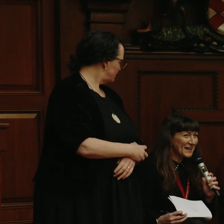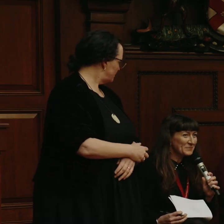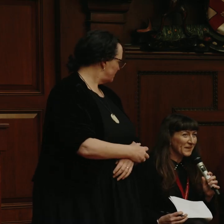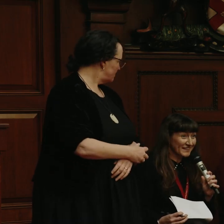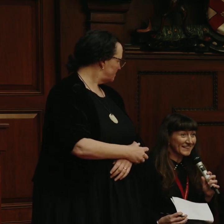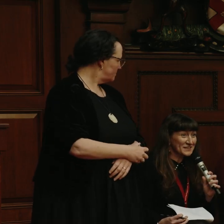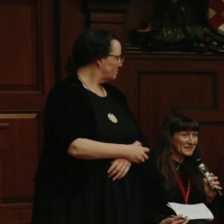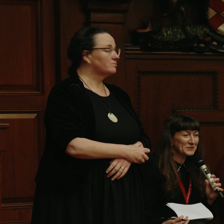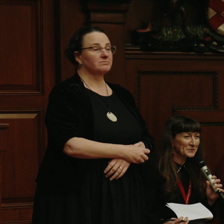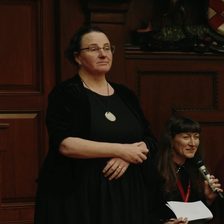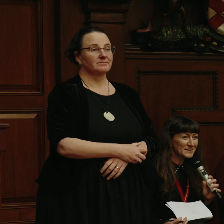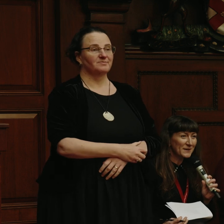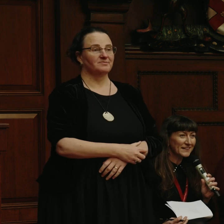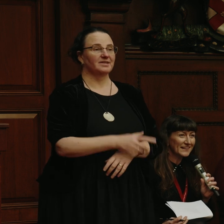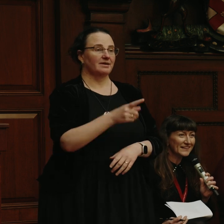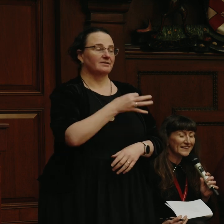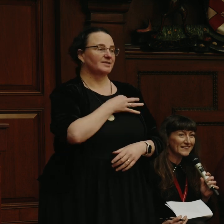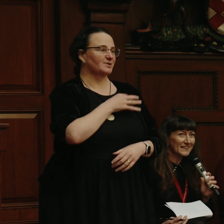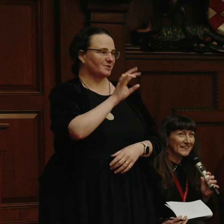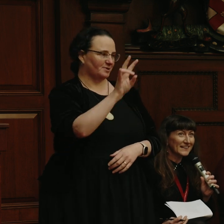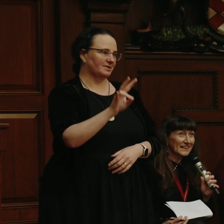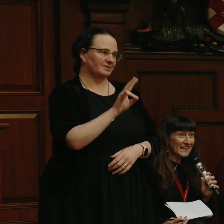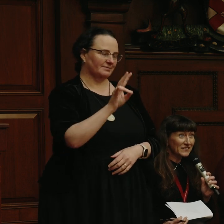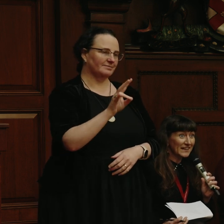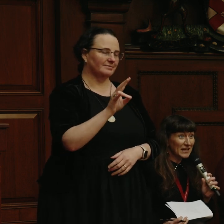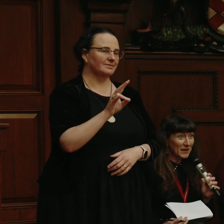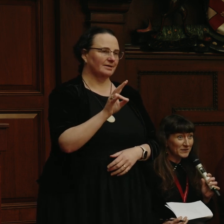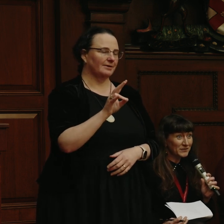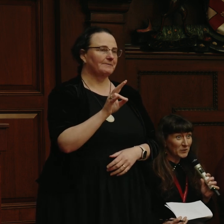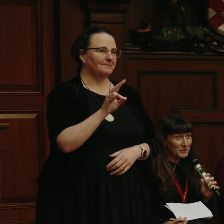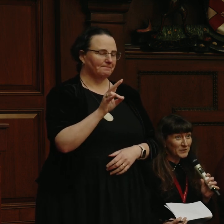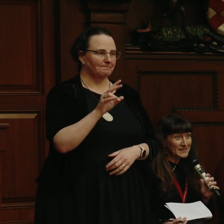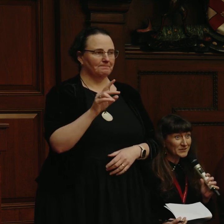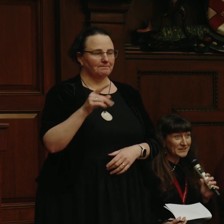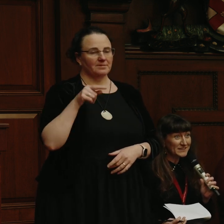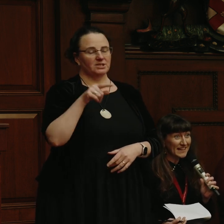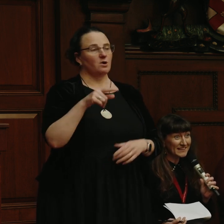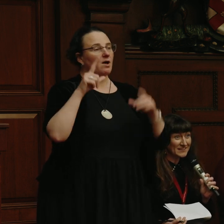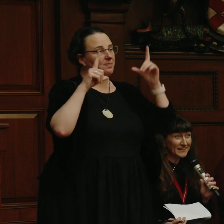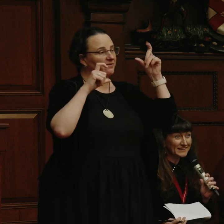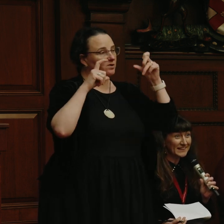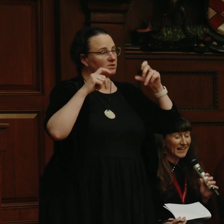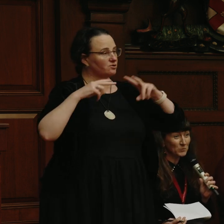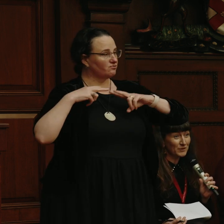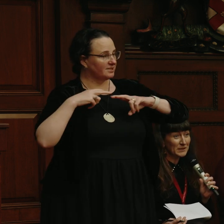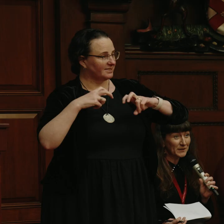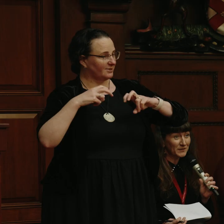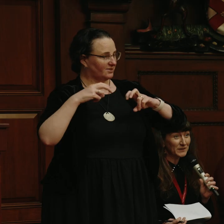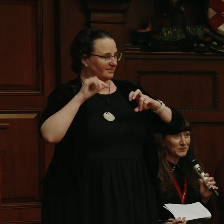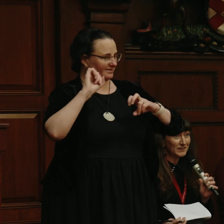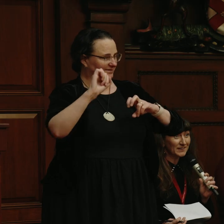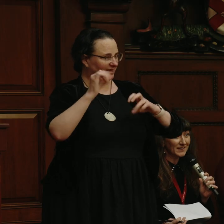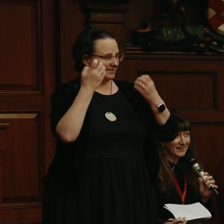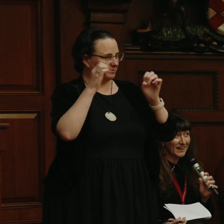Thank you. I think that's a really good question as well, and it definitely came out of the photo voice study, just that anxiety and worry